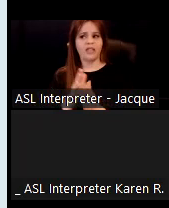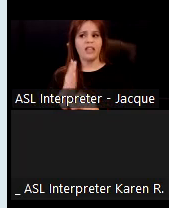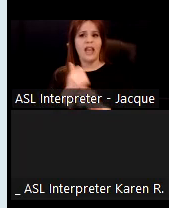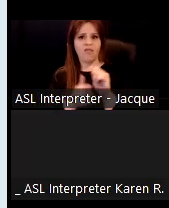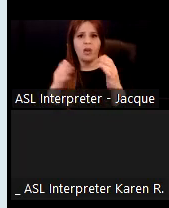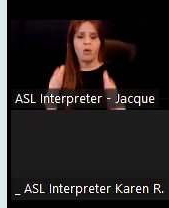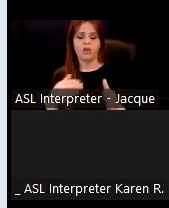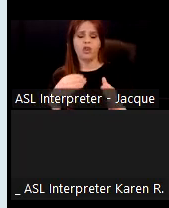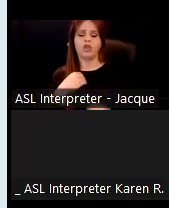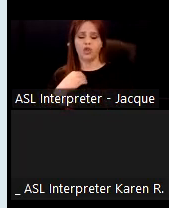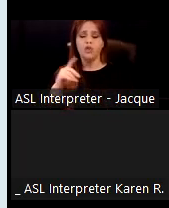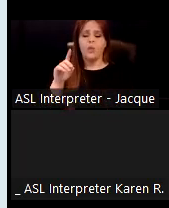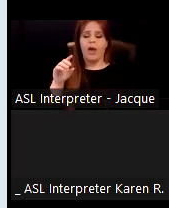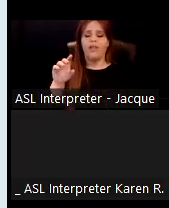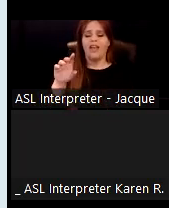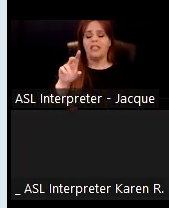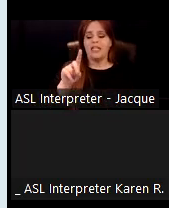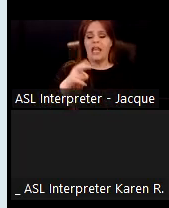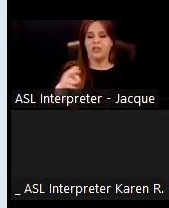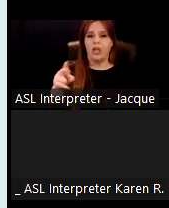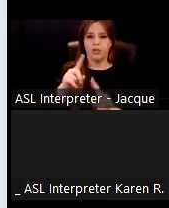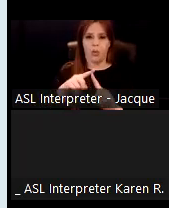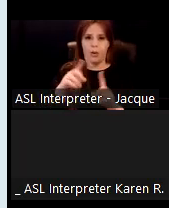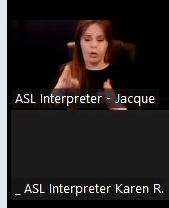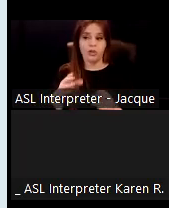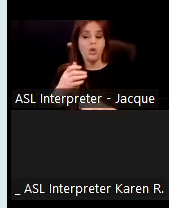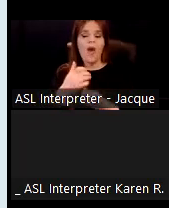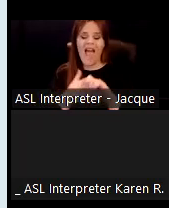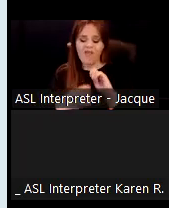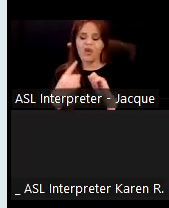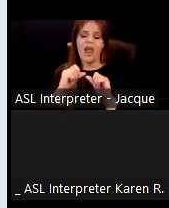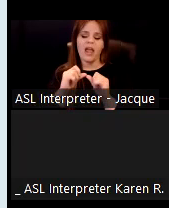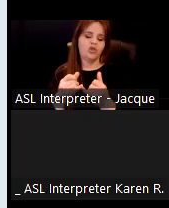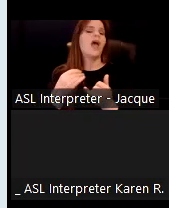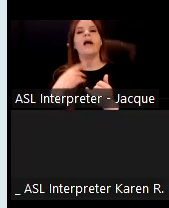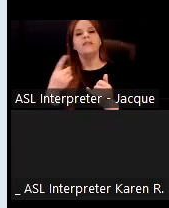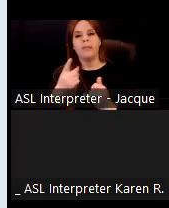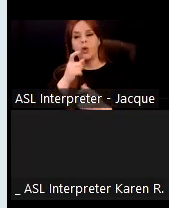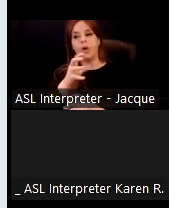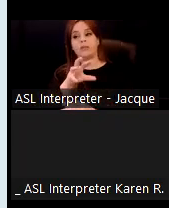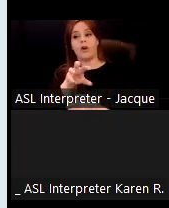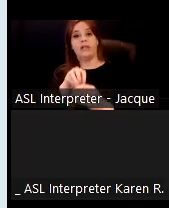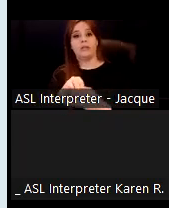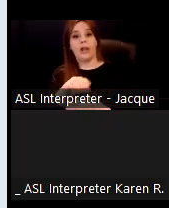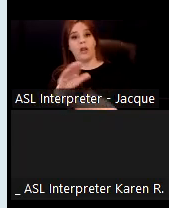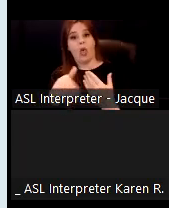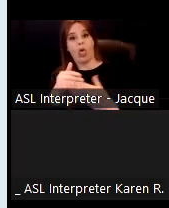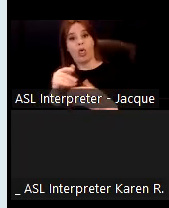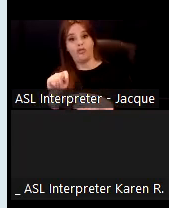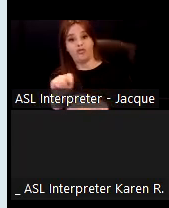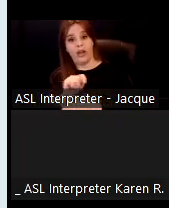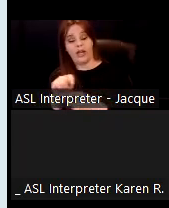person. So every agency has somebody who's participating in all training requirements, DHH